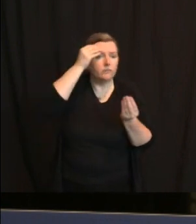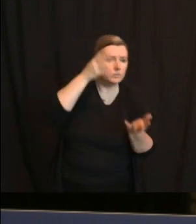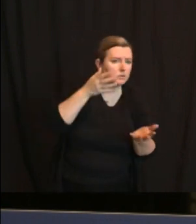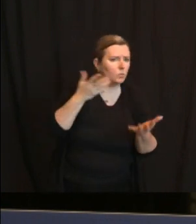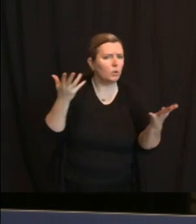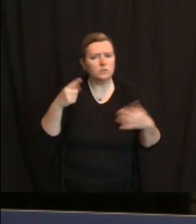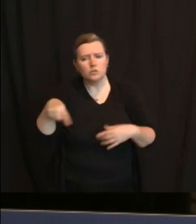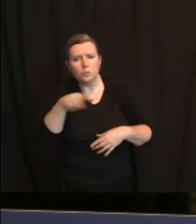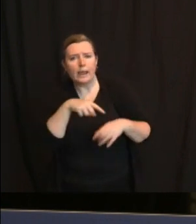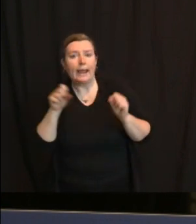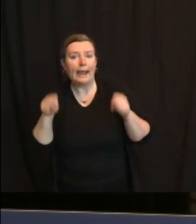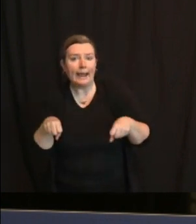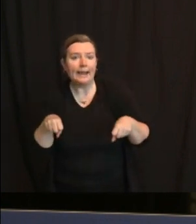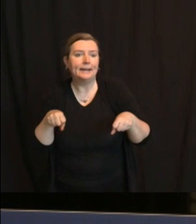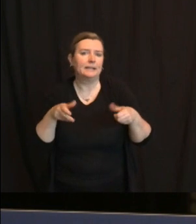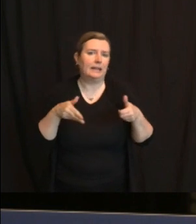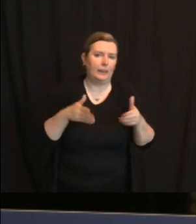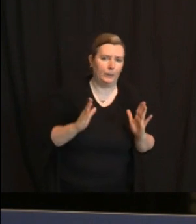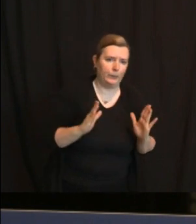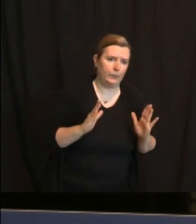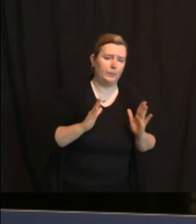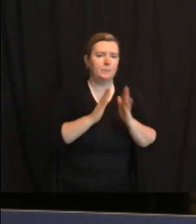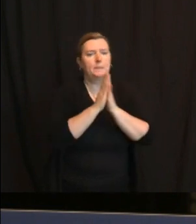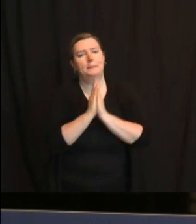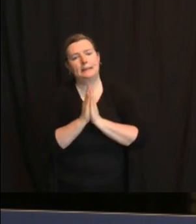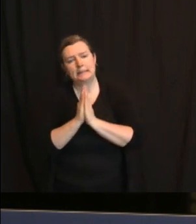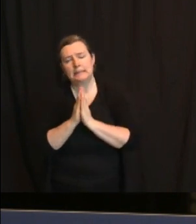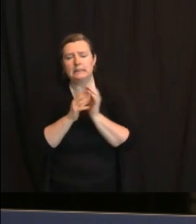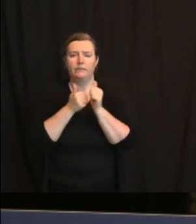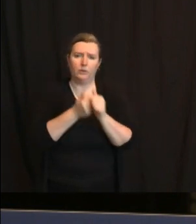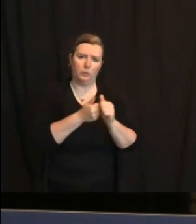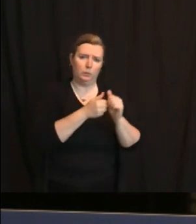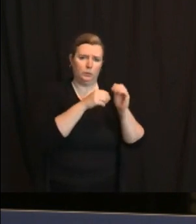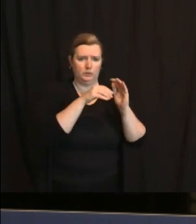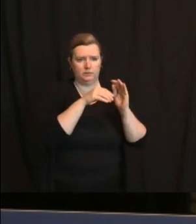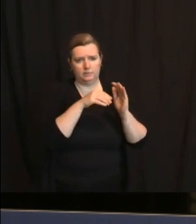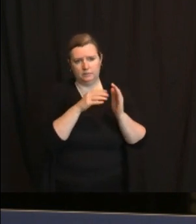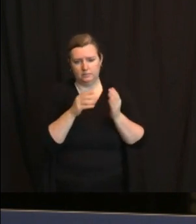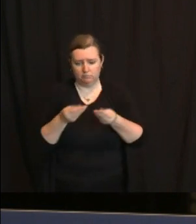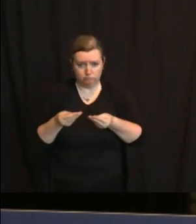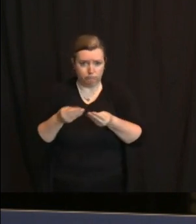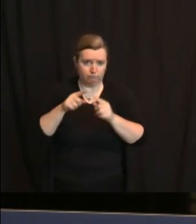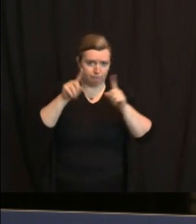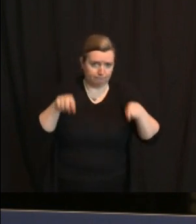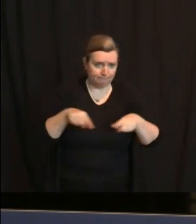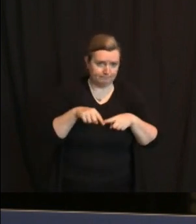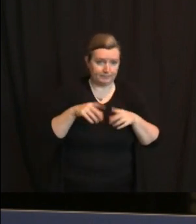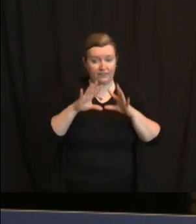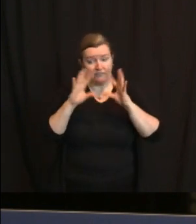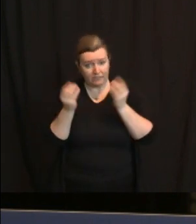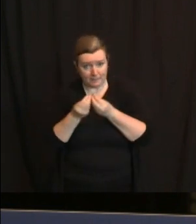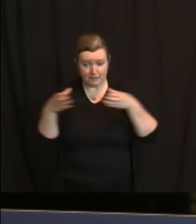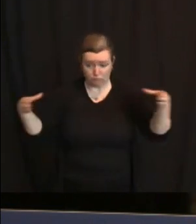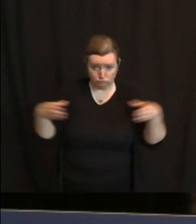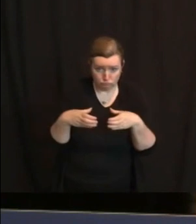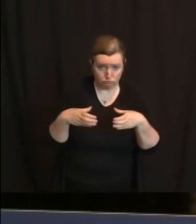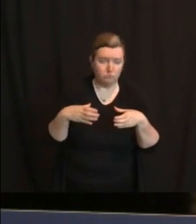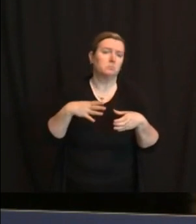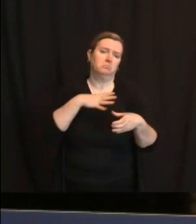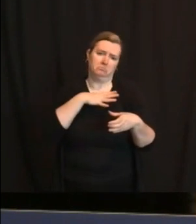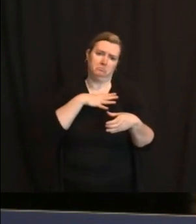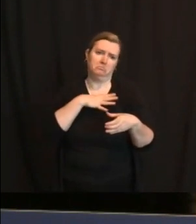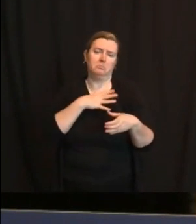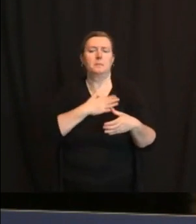you can do, and please to practice social distancing. If you must stay together and you're a large family, we're going to ask you to please put on some